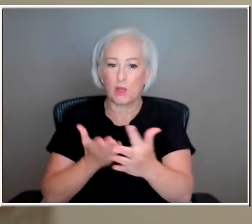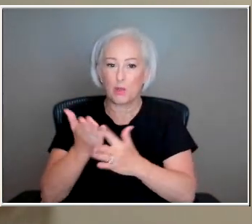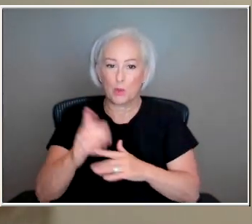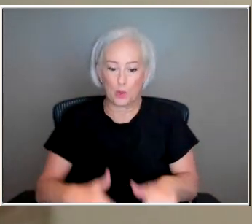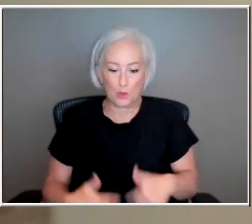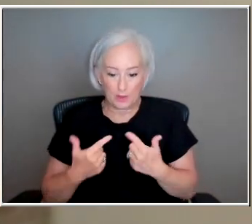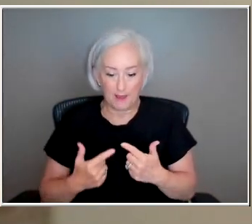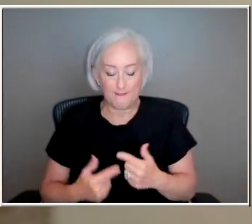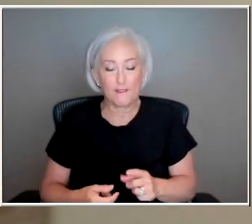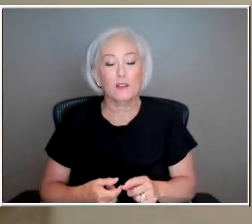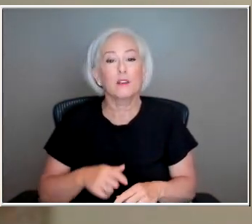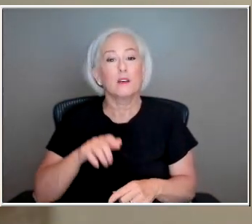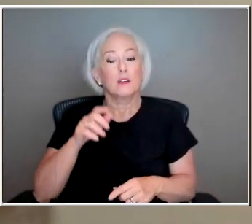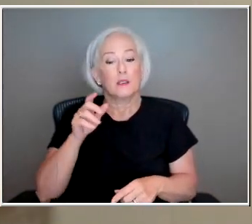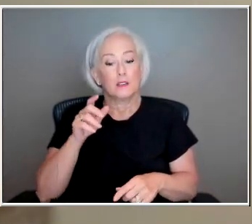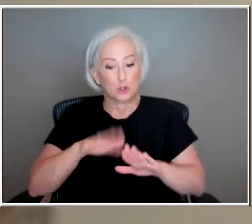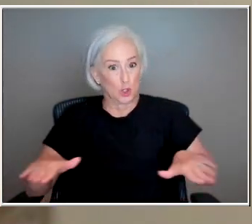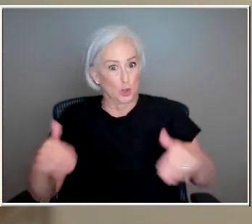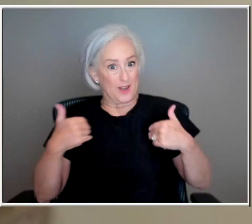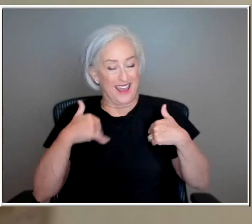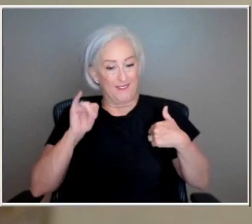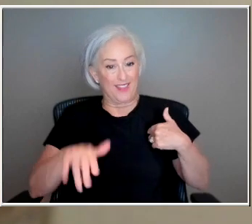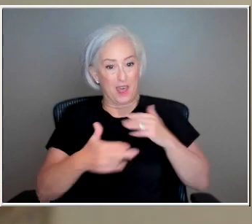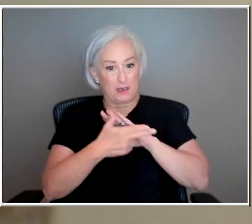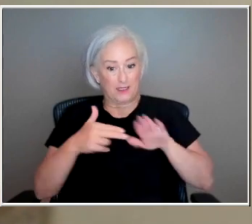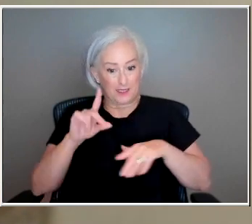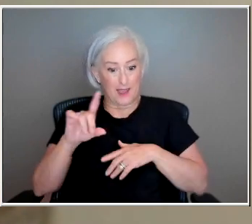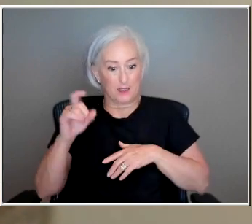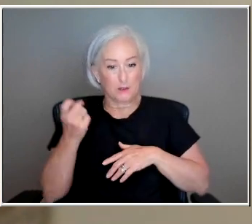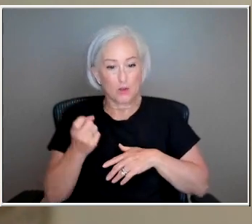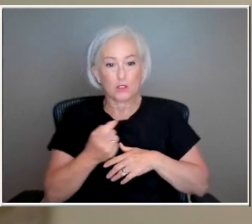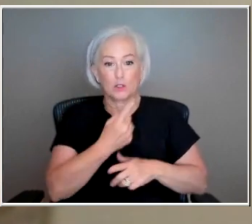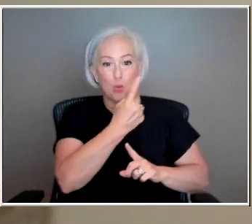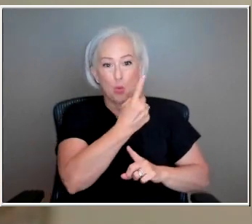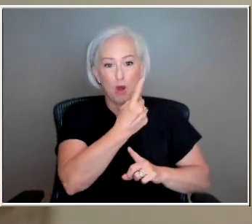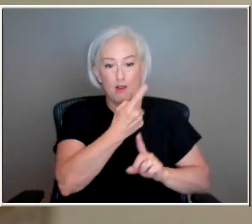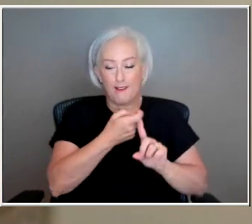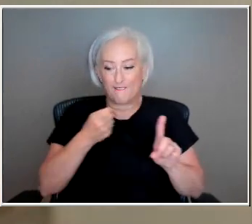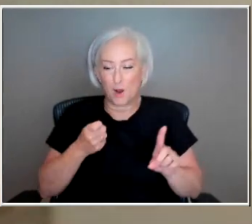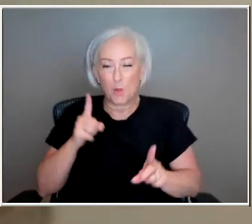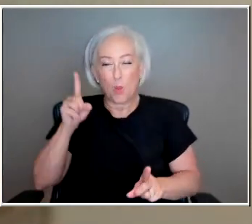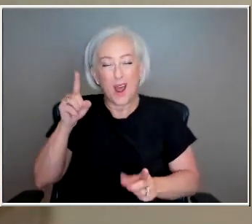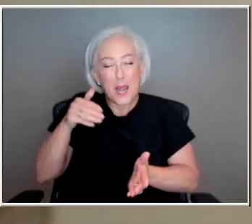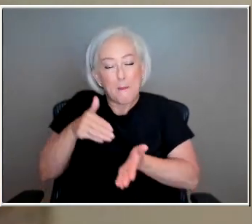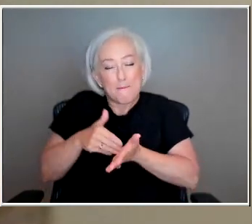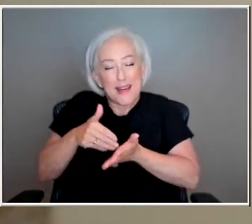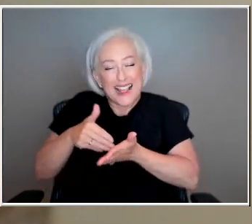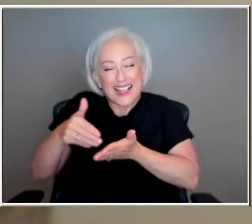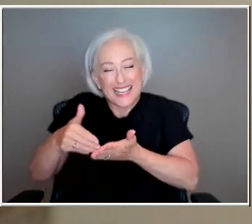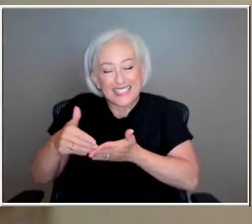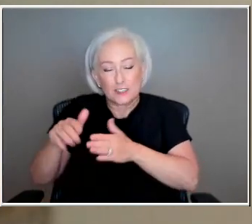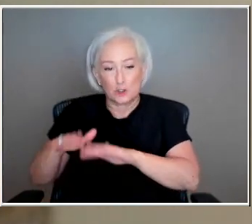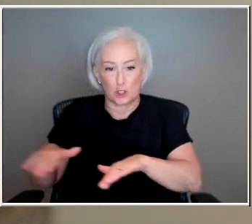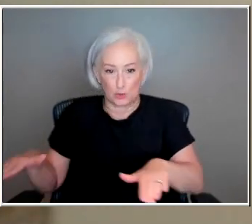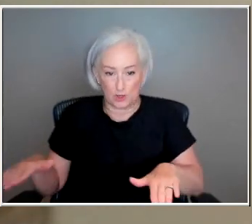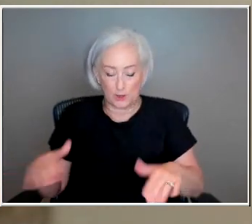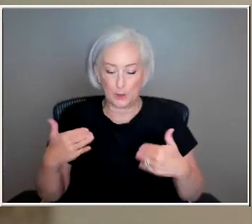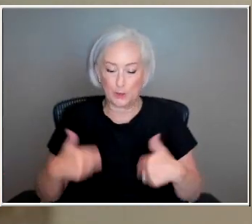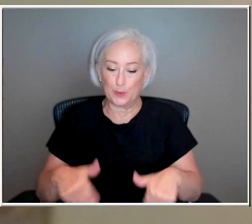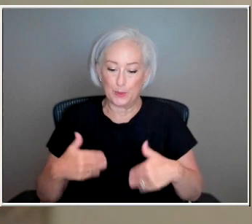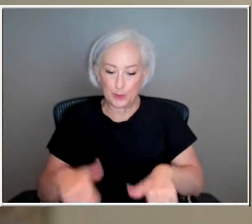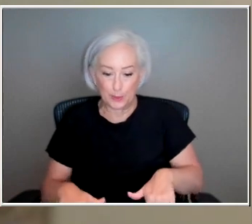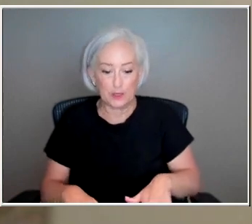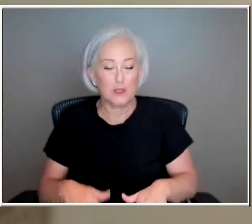in a million. I believe there are less than 1,000 cases worldwide. It's a condition that happens from a change